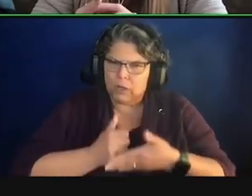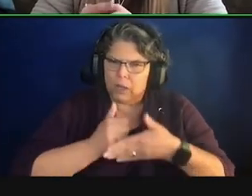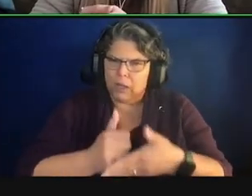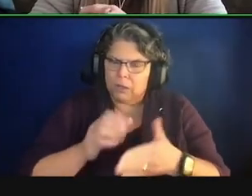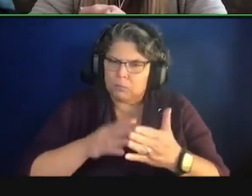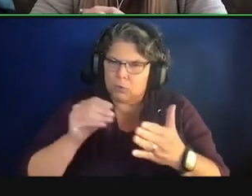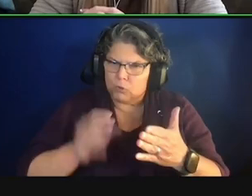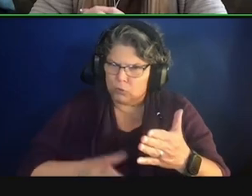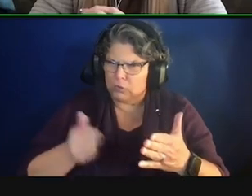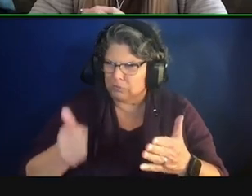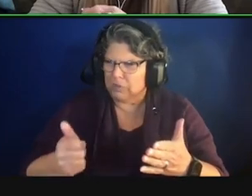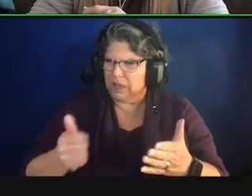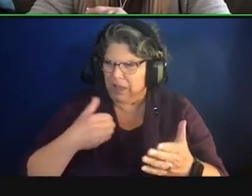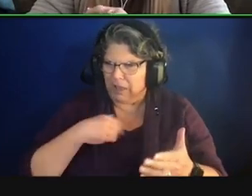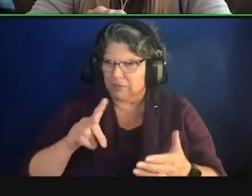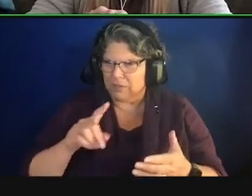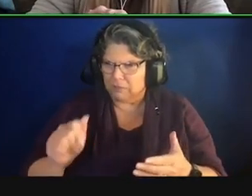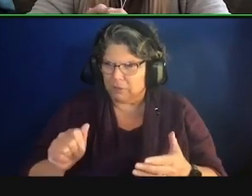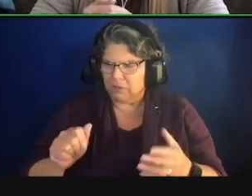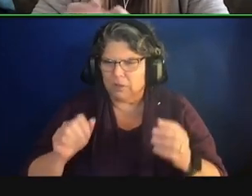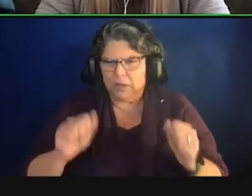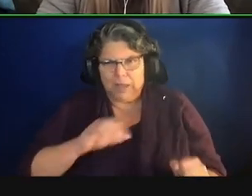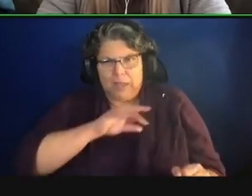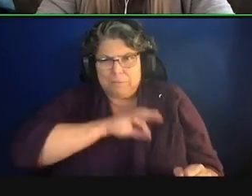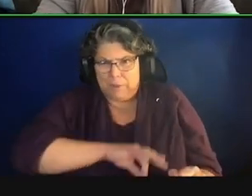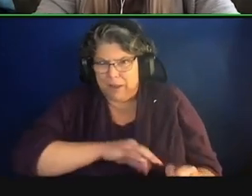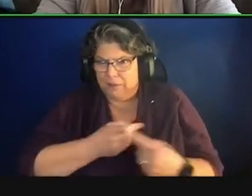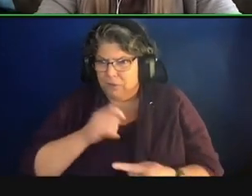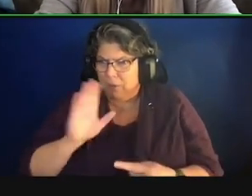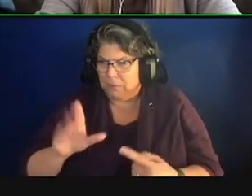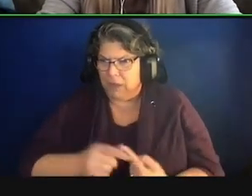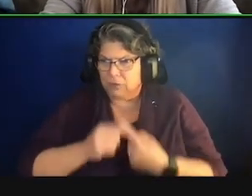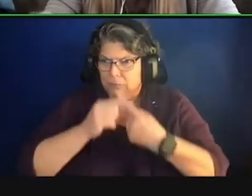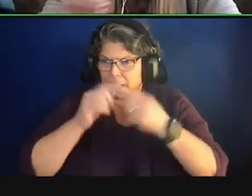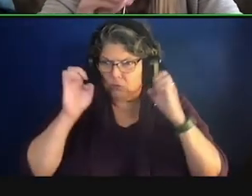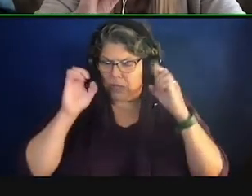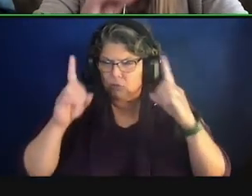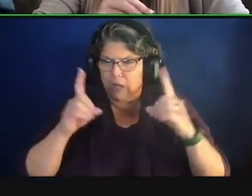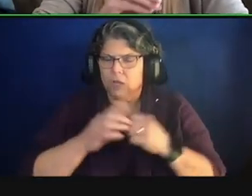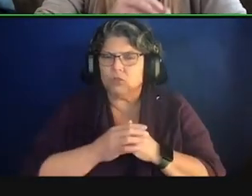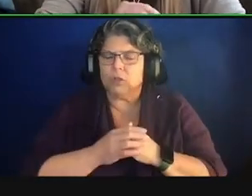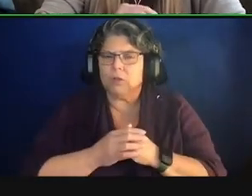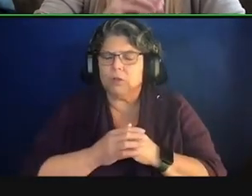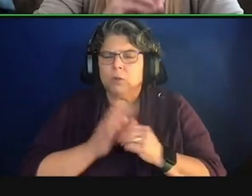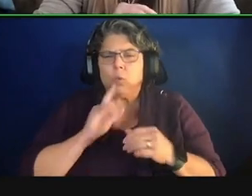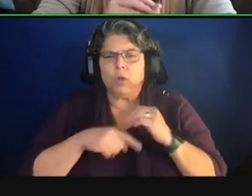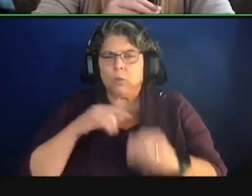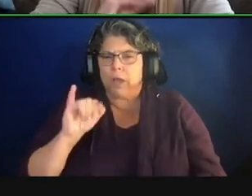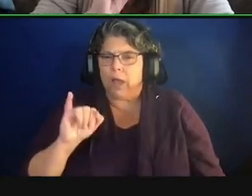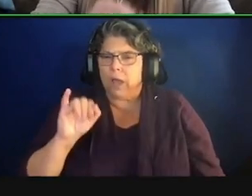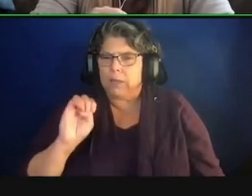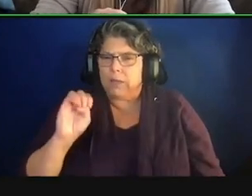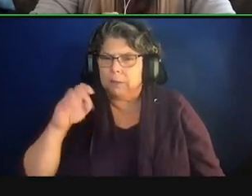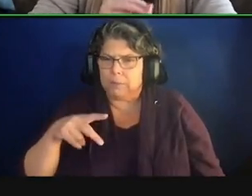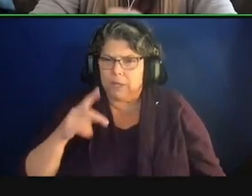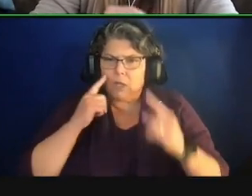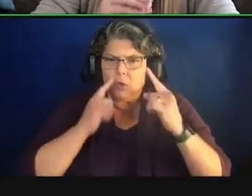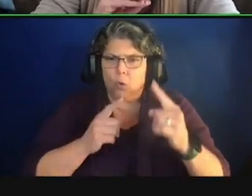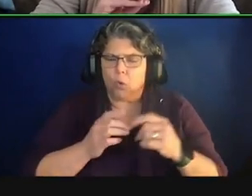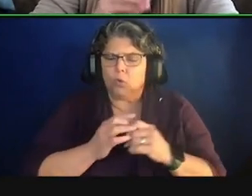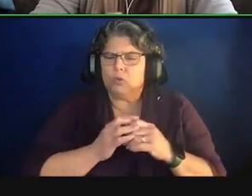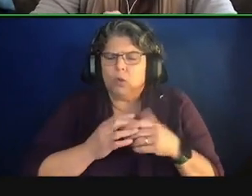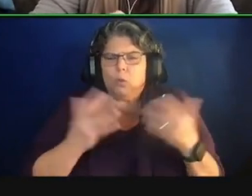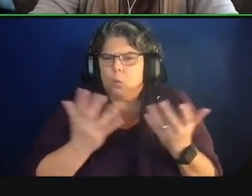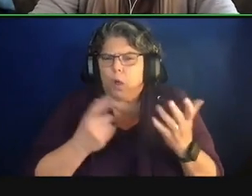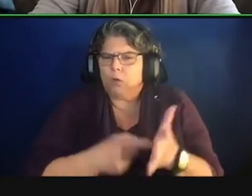with a disability to benefit from their special education. So again, we talked about those IEP goals, what's required to